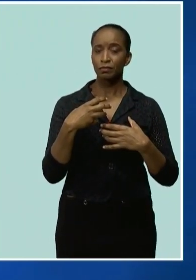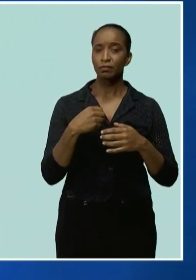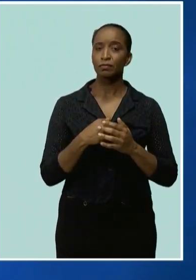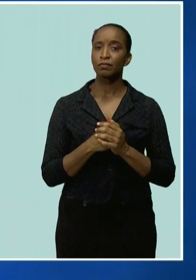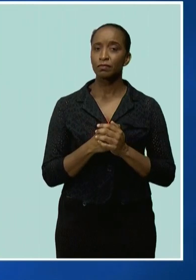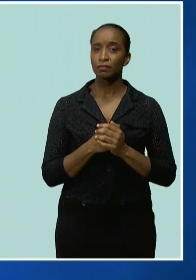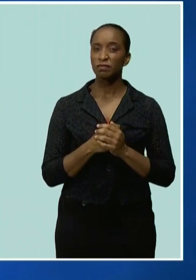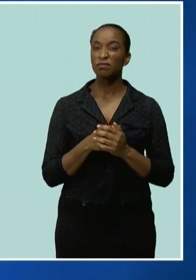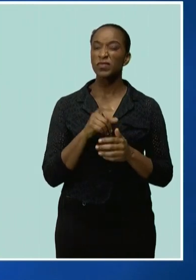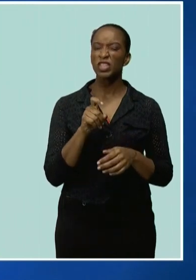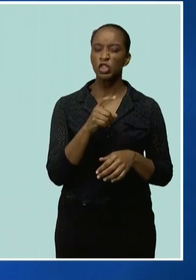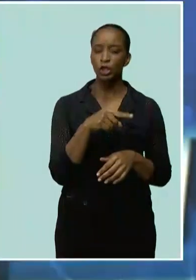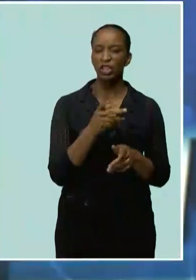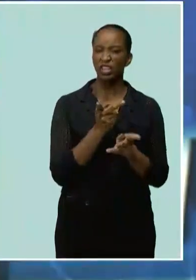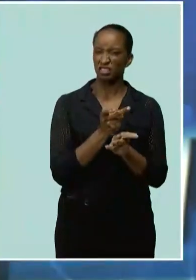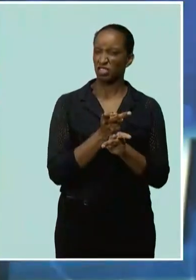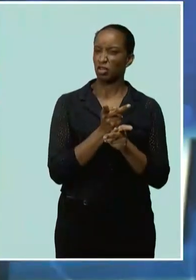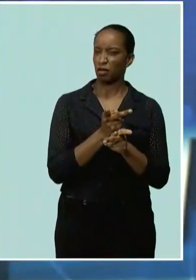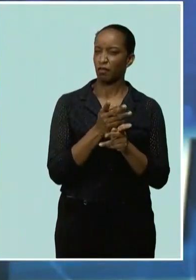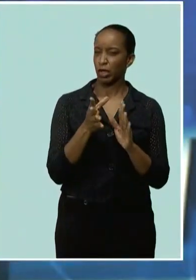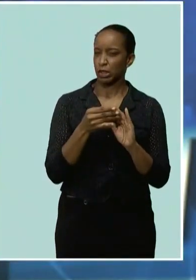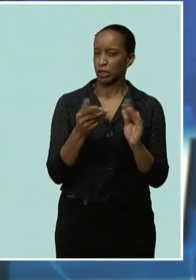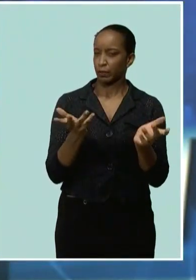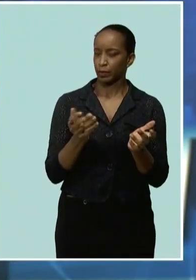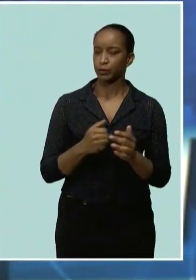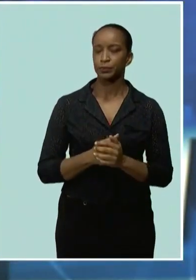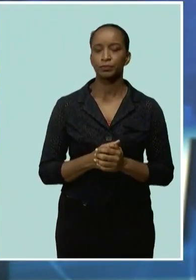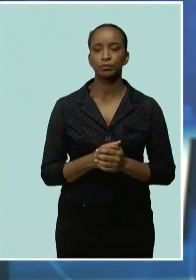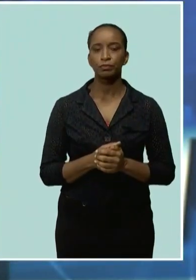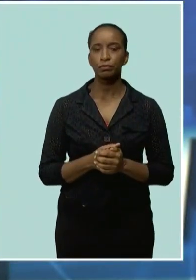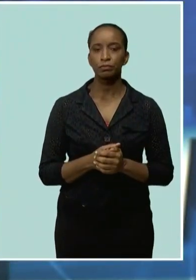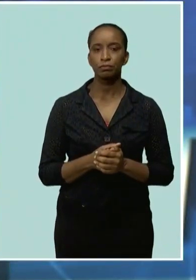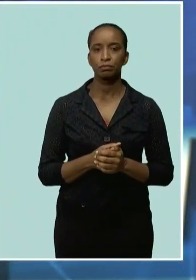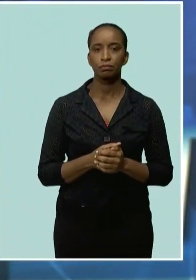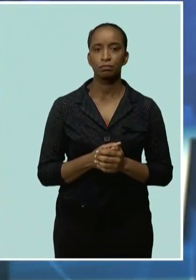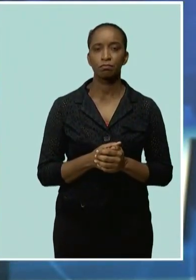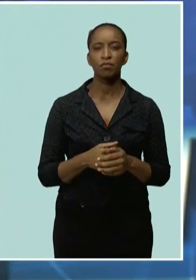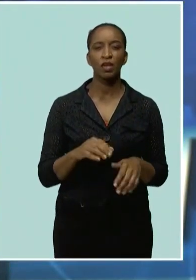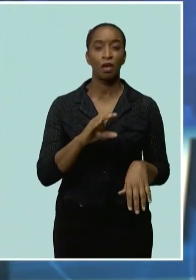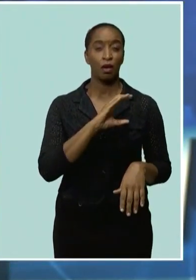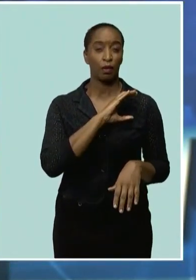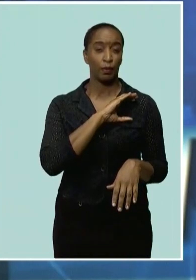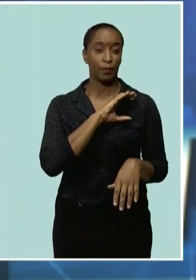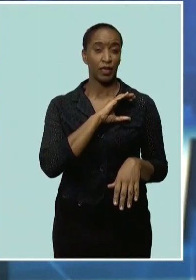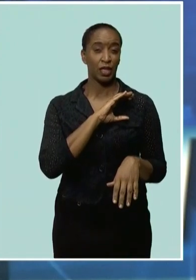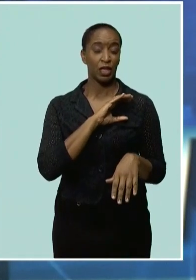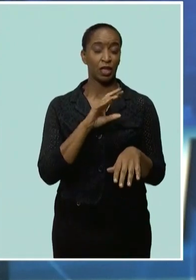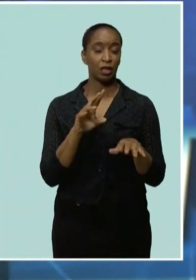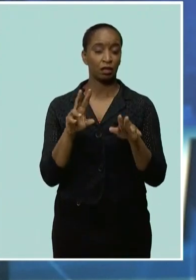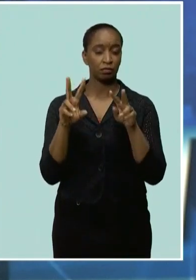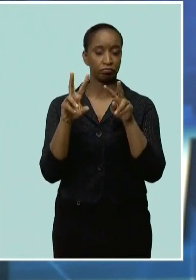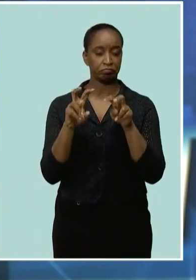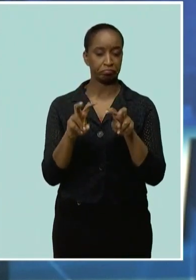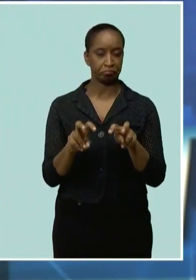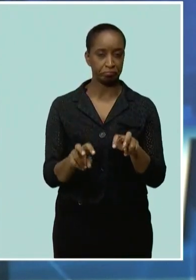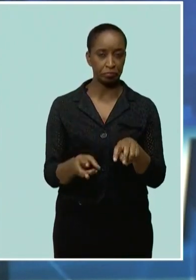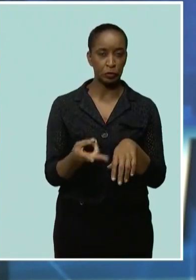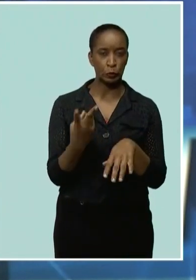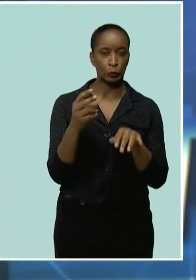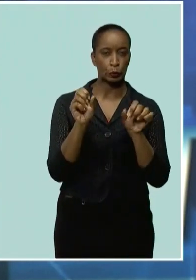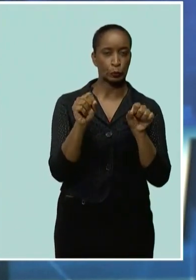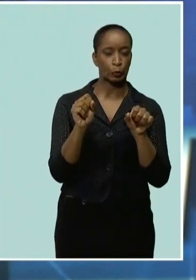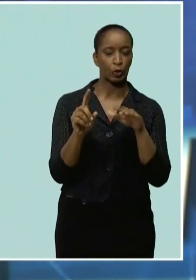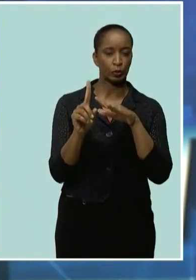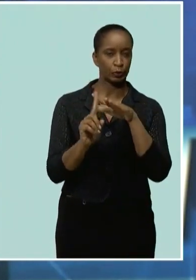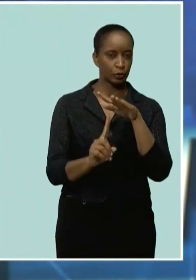they should be careful. The police are probing 2 suspected drownings today. According to Police Communications and